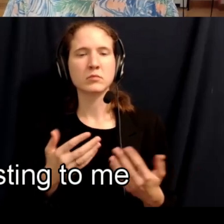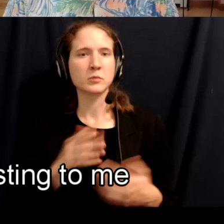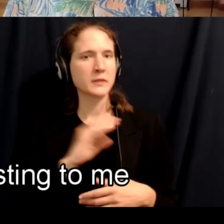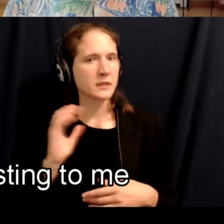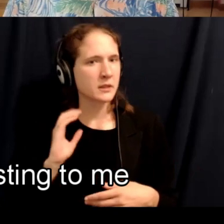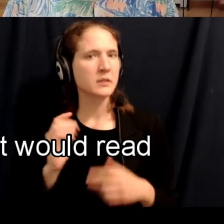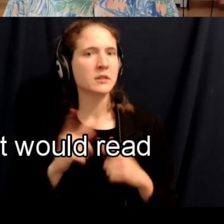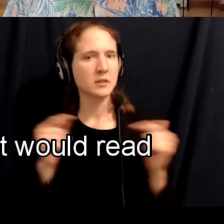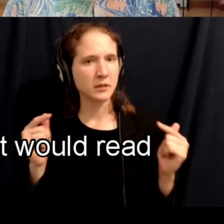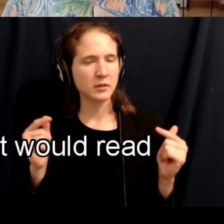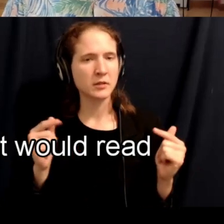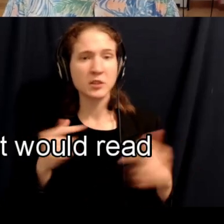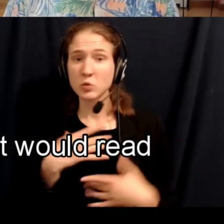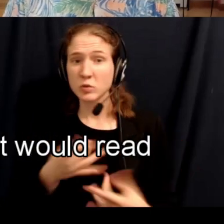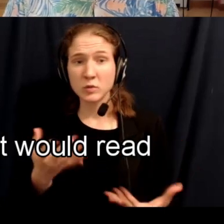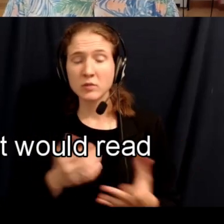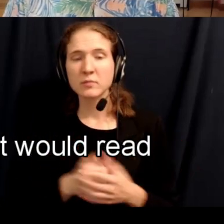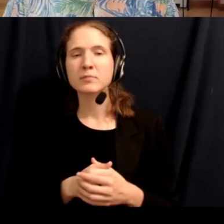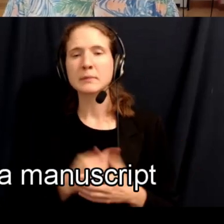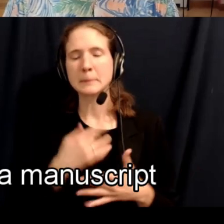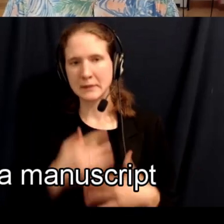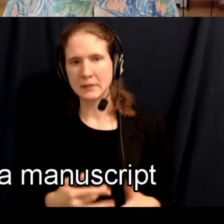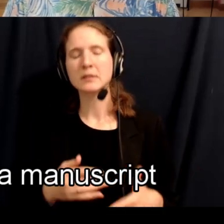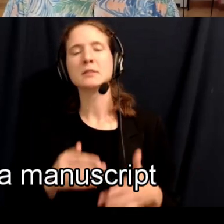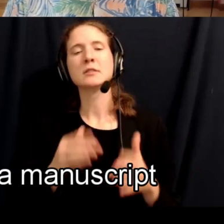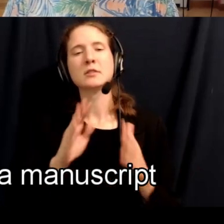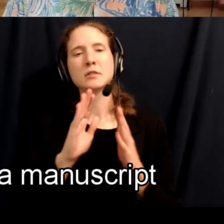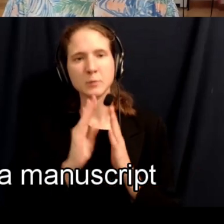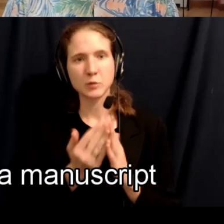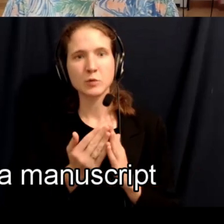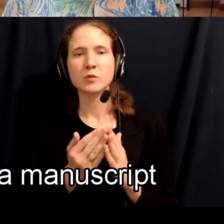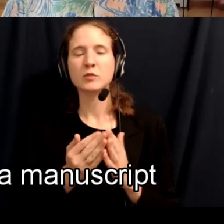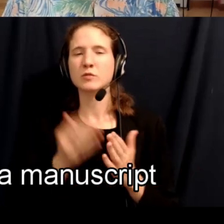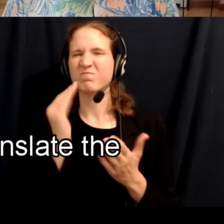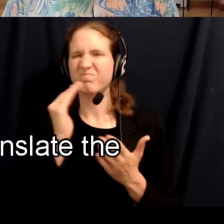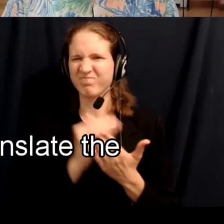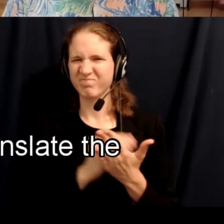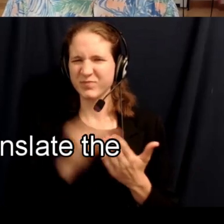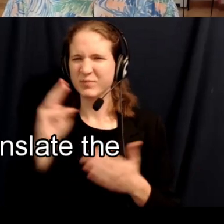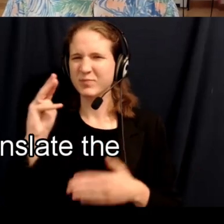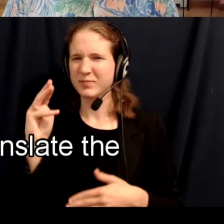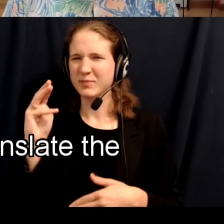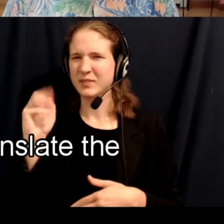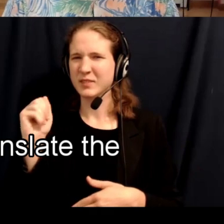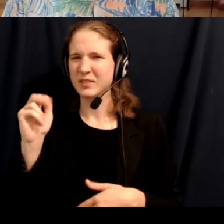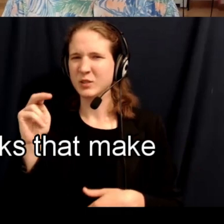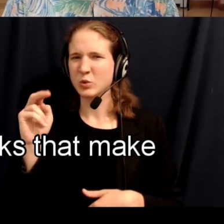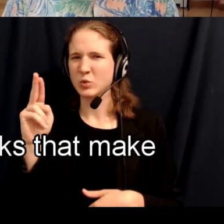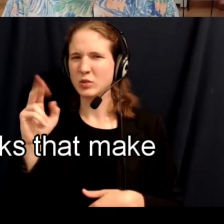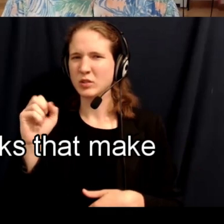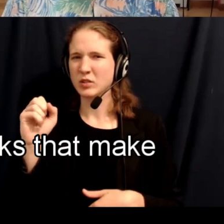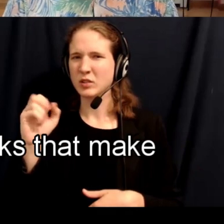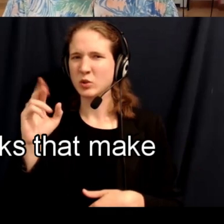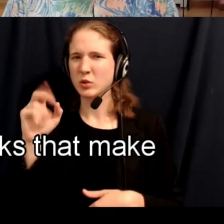always interesting to me that I would be the one that would read a manuscript, and I have to say, I'd read a manuscript because I'm trying to translate the words or